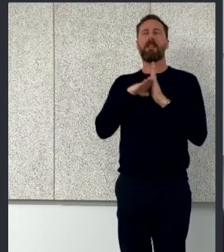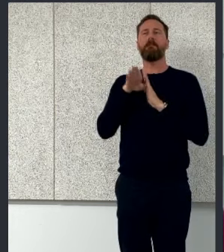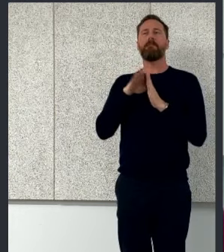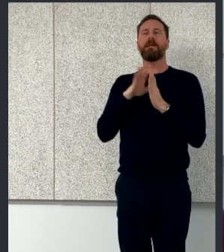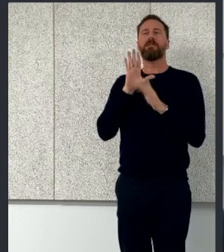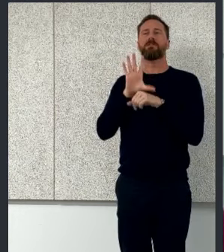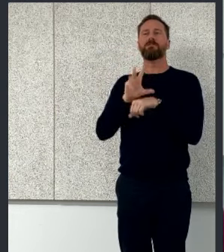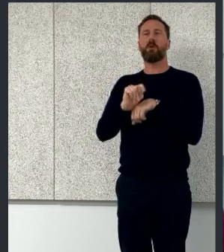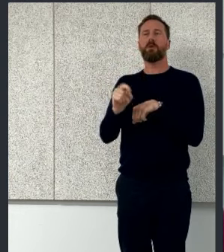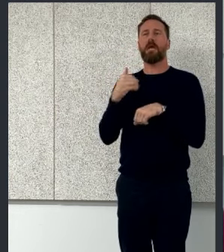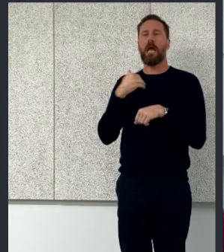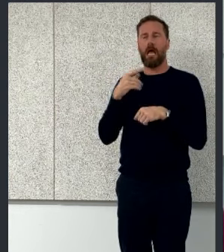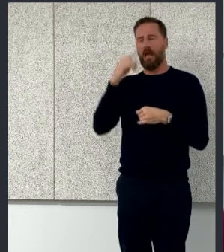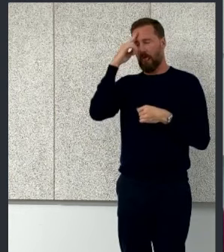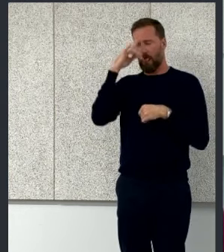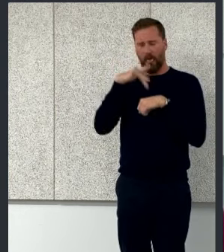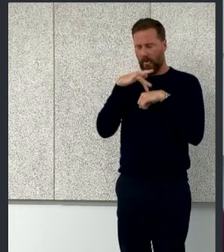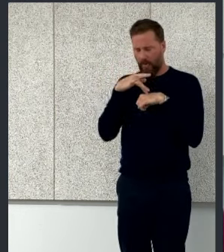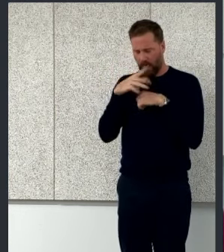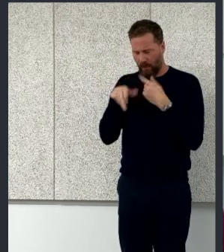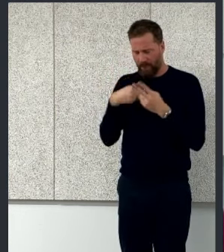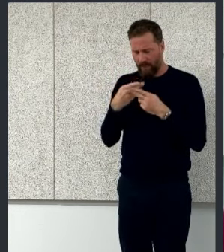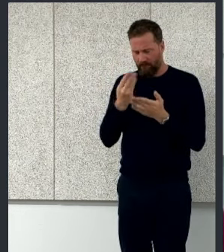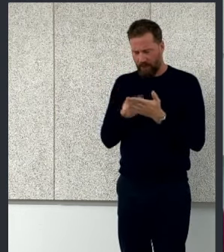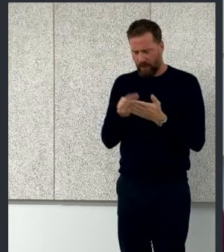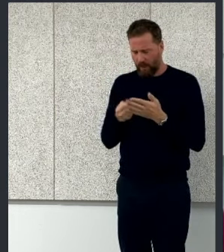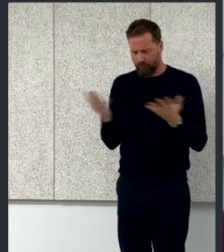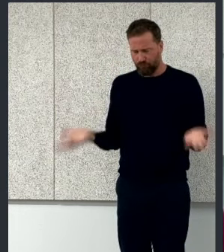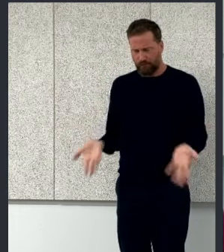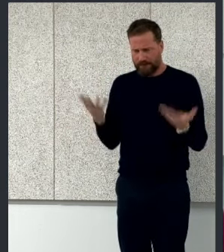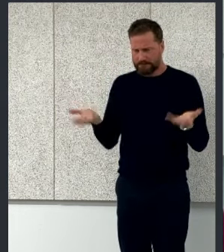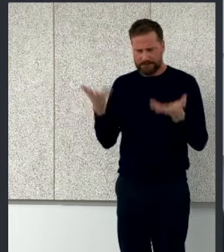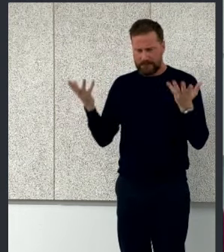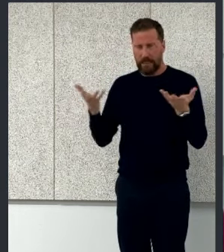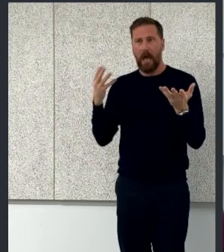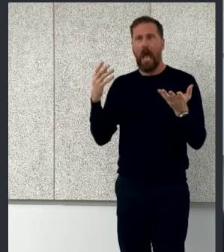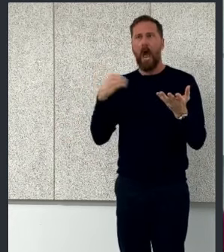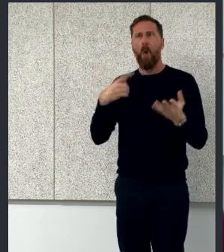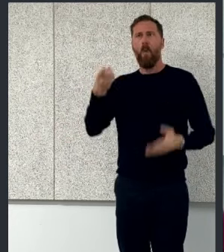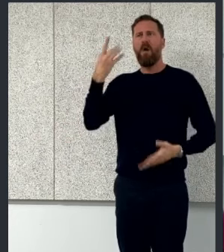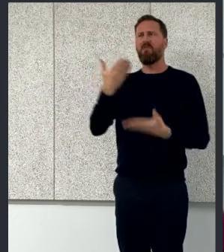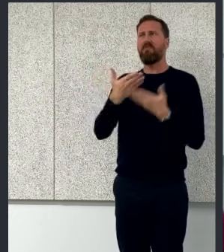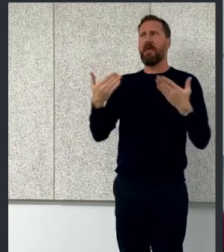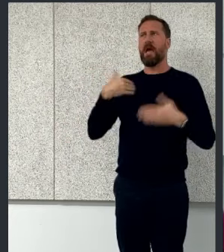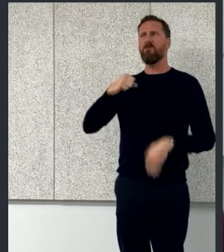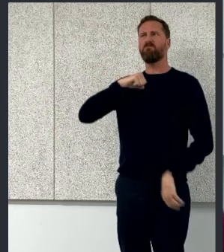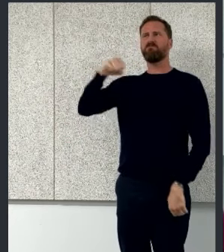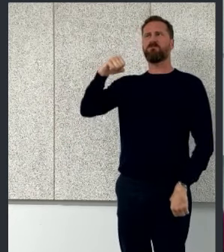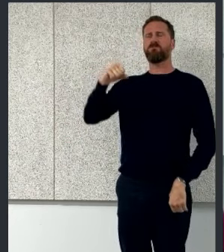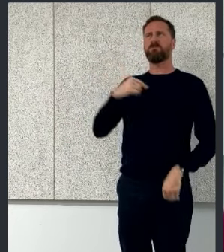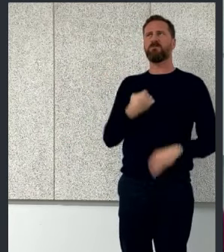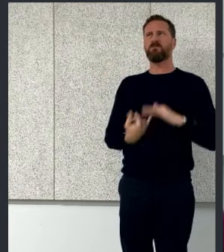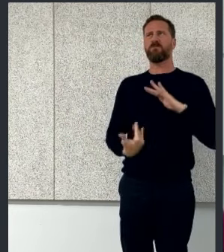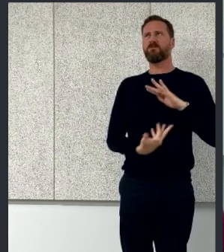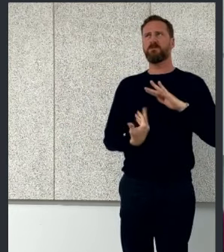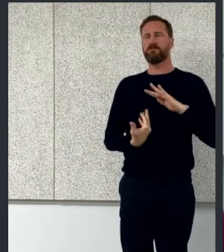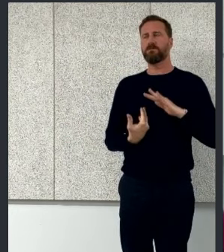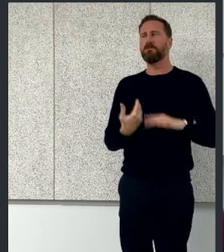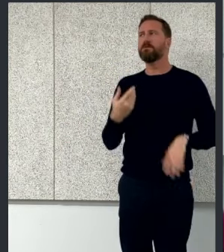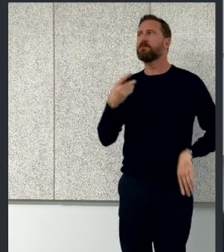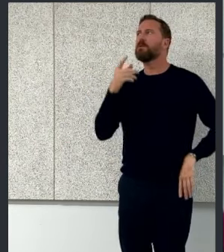fundraising. And I feel like one of the things that I would like rail against quietly to myself